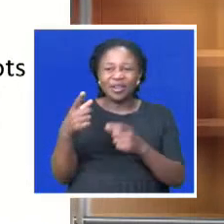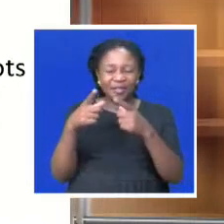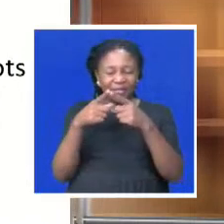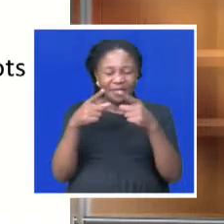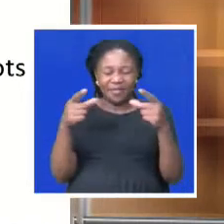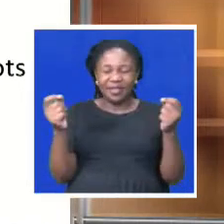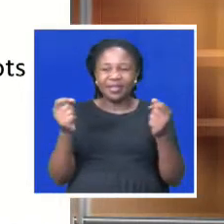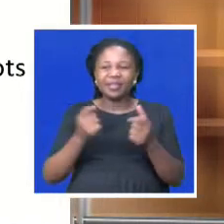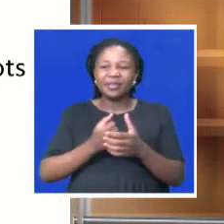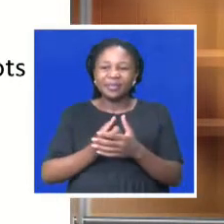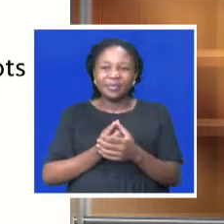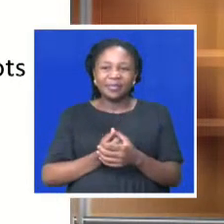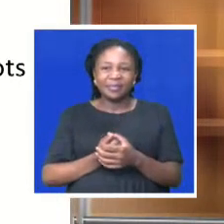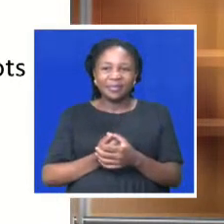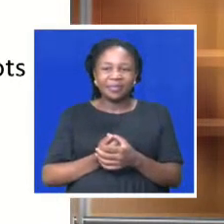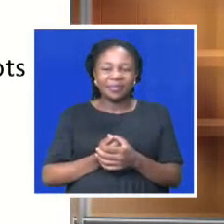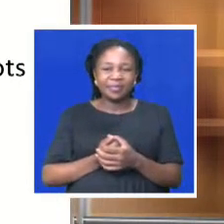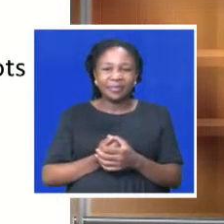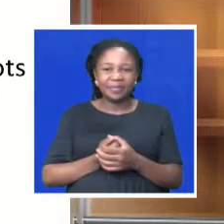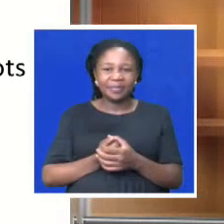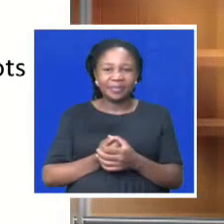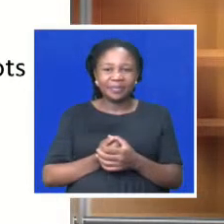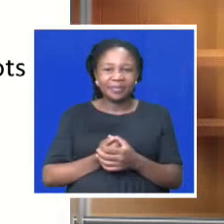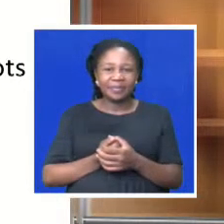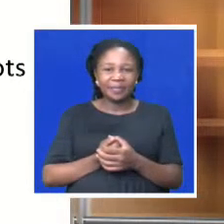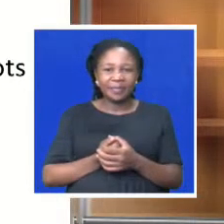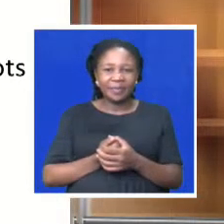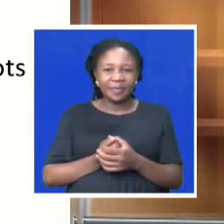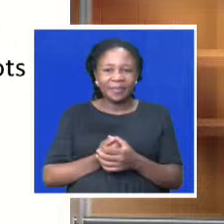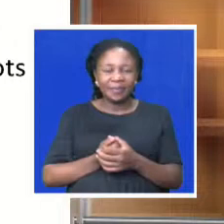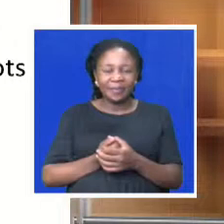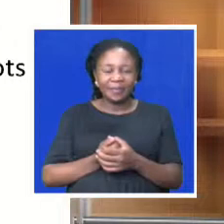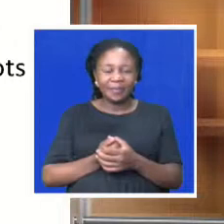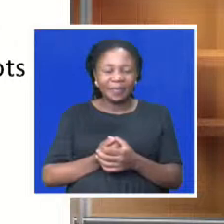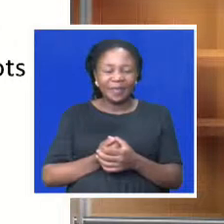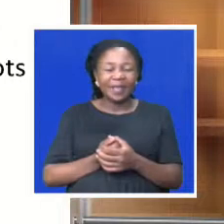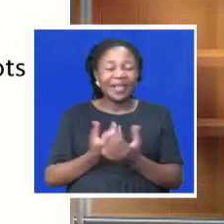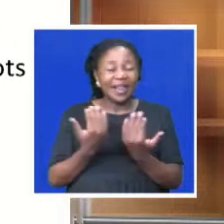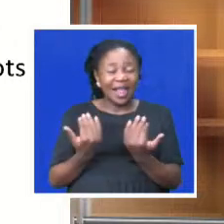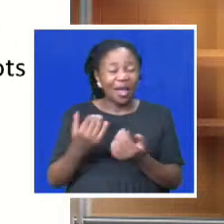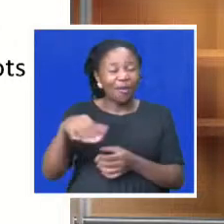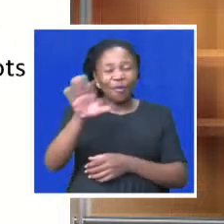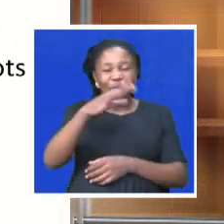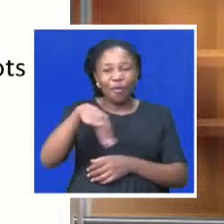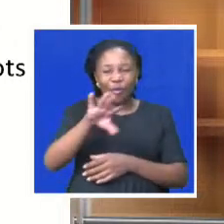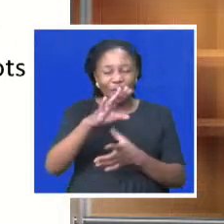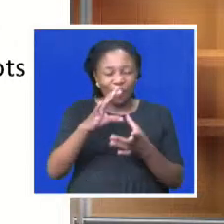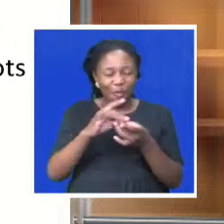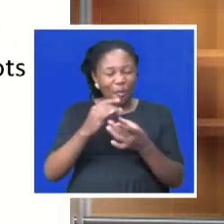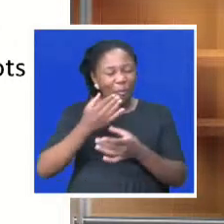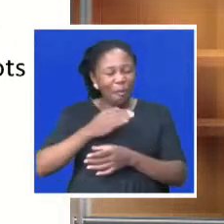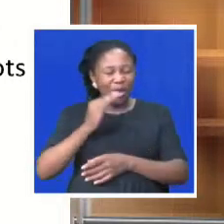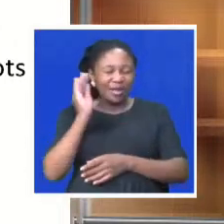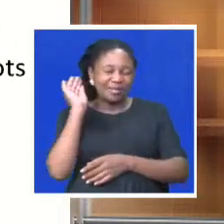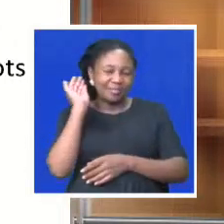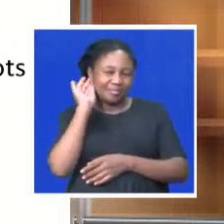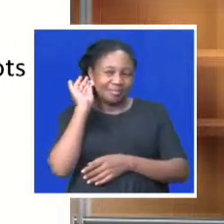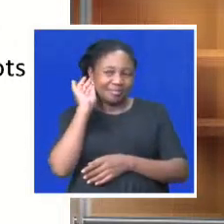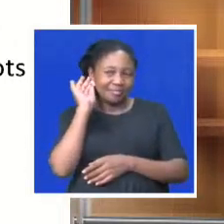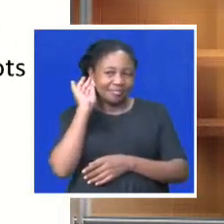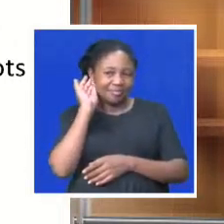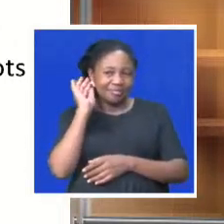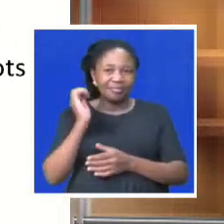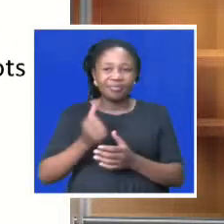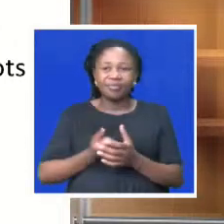the reader. Let me read, dear Lena. I hope you are all okay now. Can we